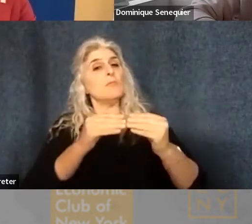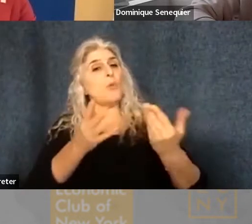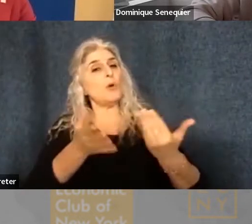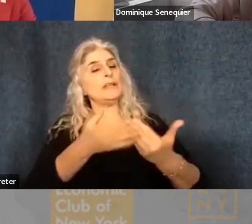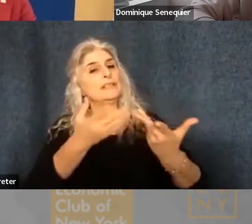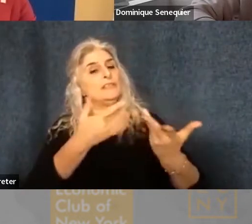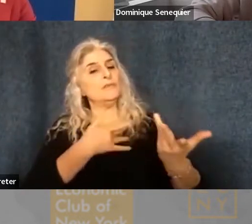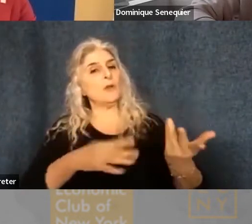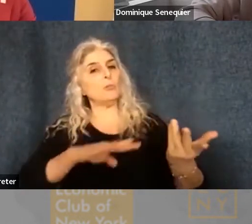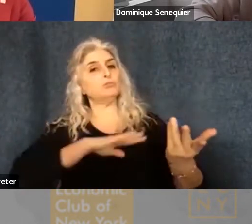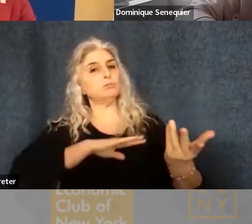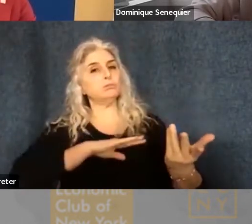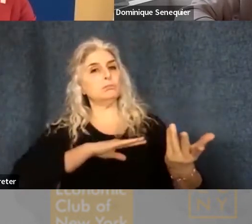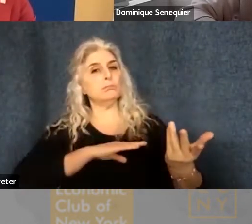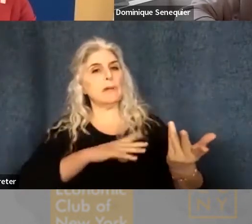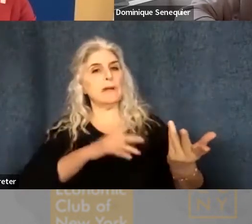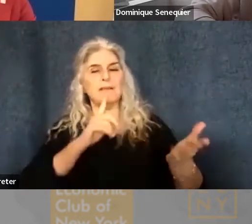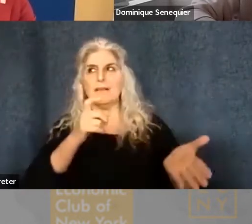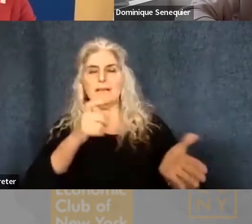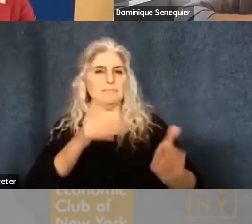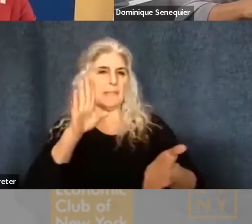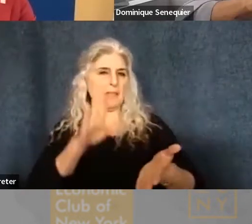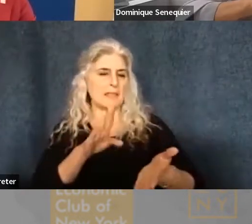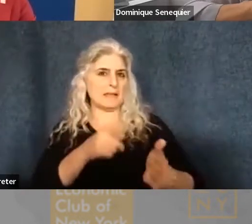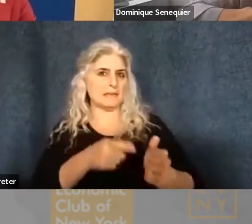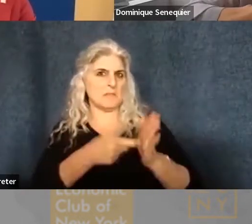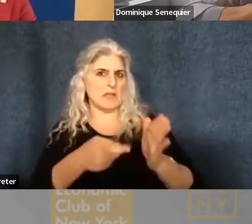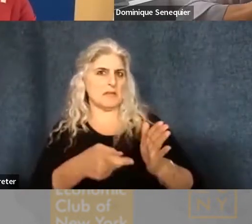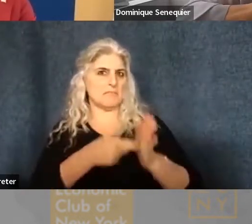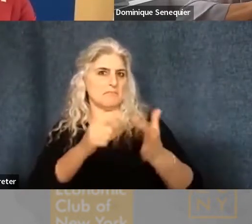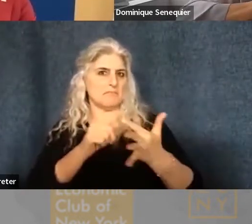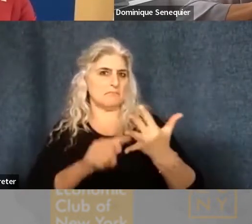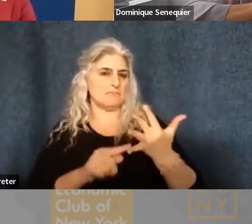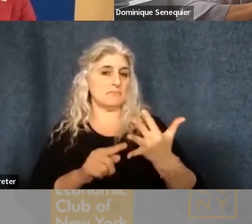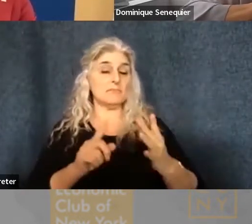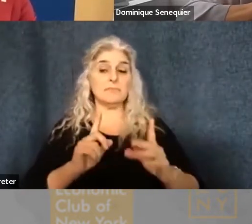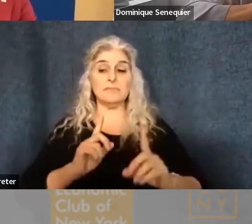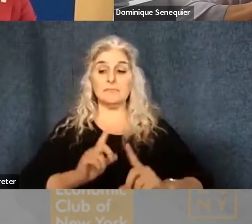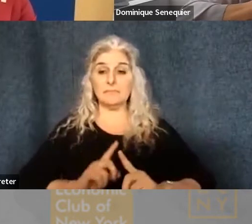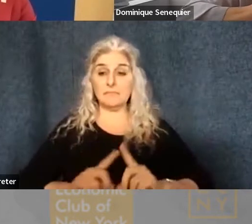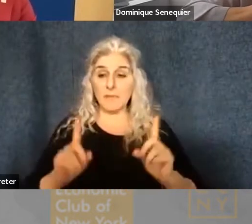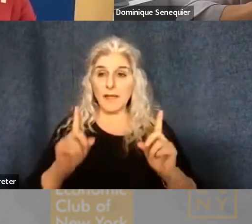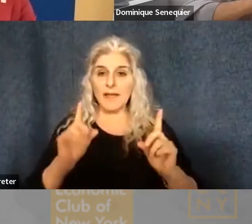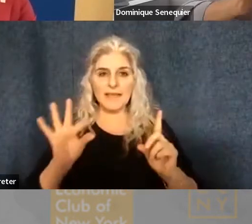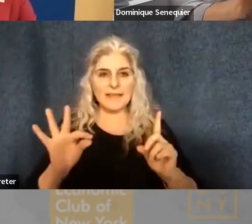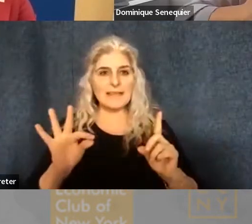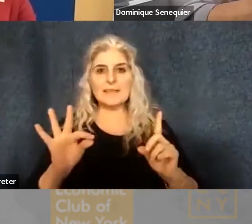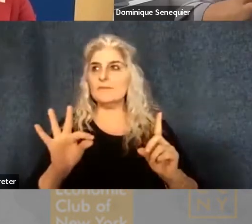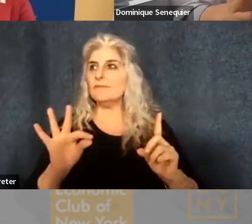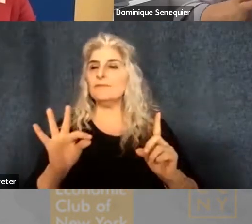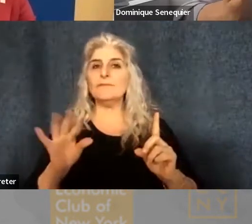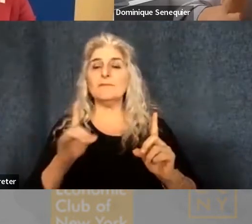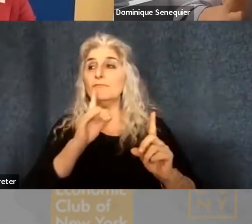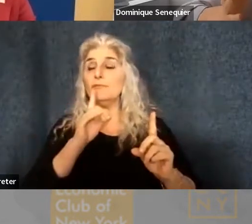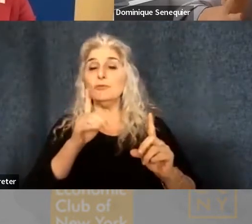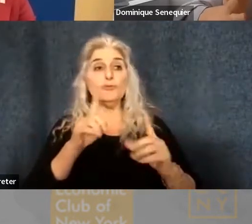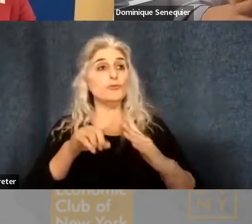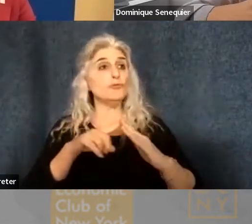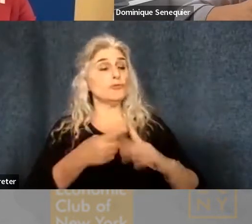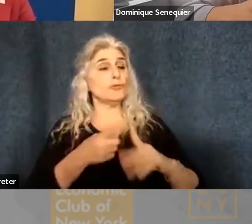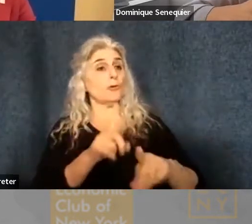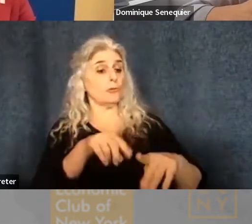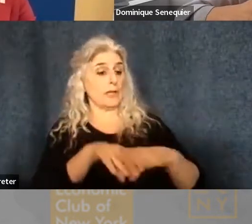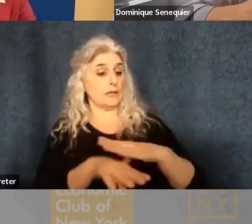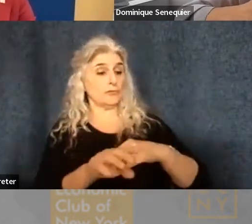demanding. But to go, because if you enter a company at 20, 22,